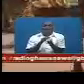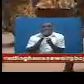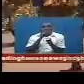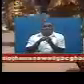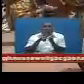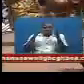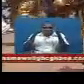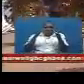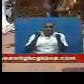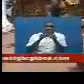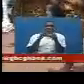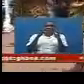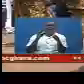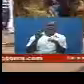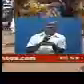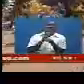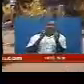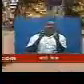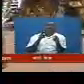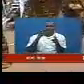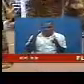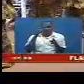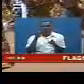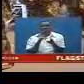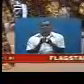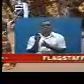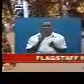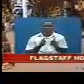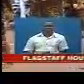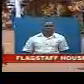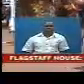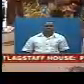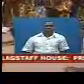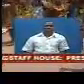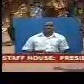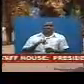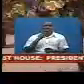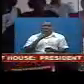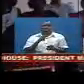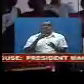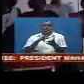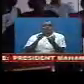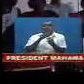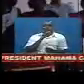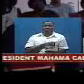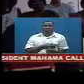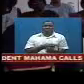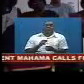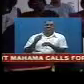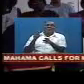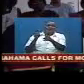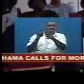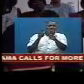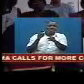NGO, whose prime focus is to create employment opportunities for the fiscally challenged. The beneficiaries of the project